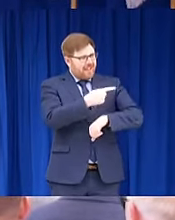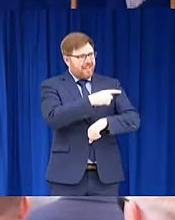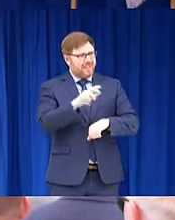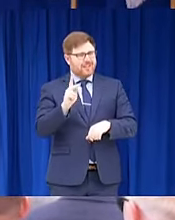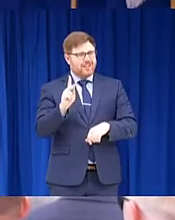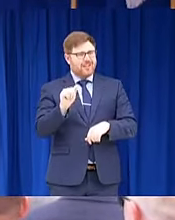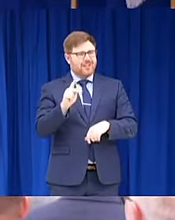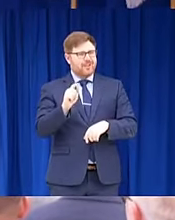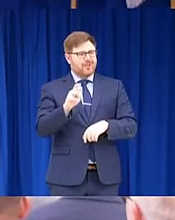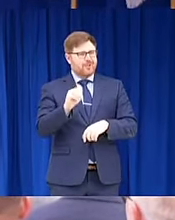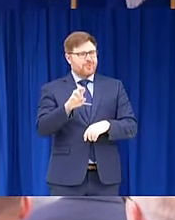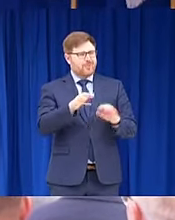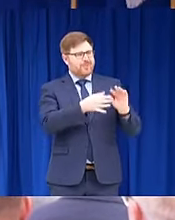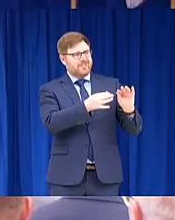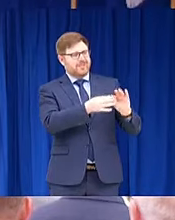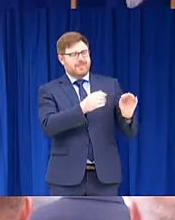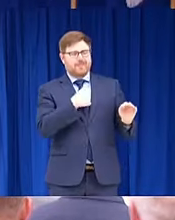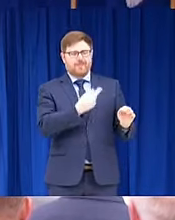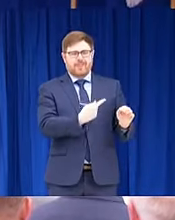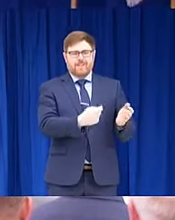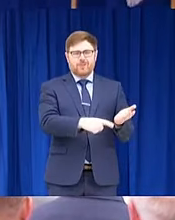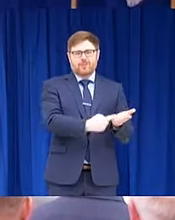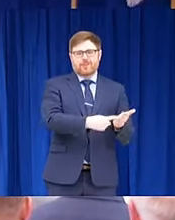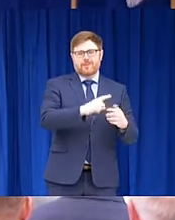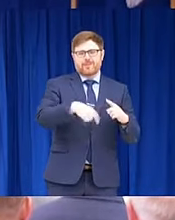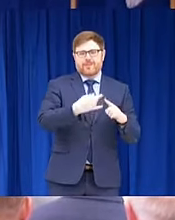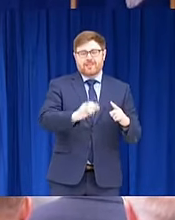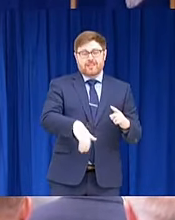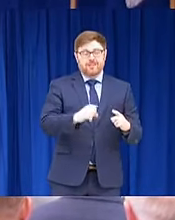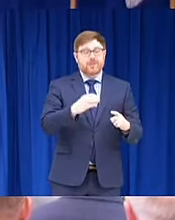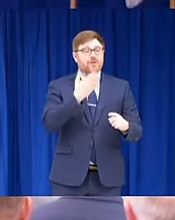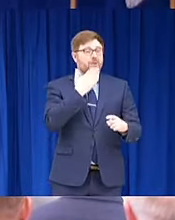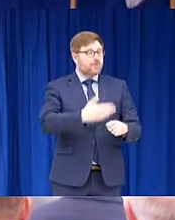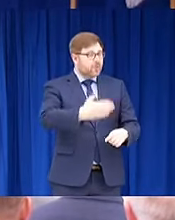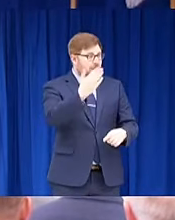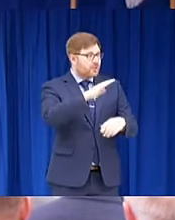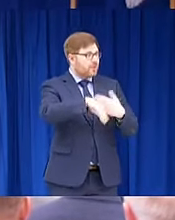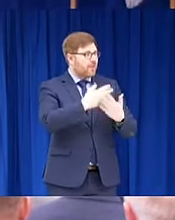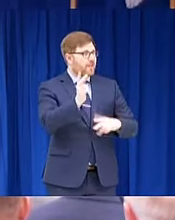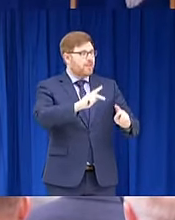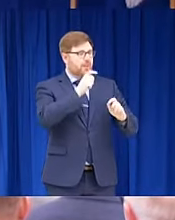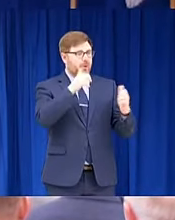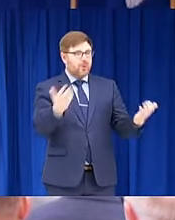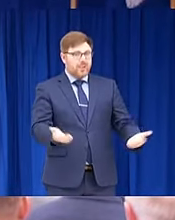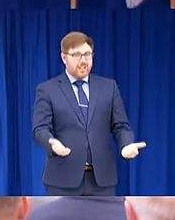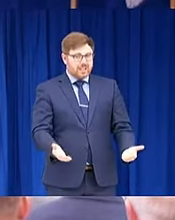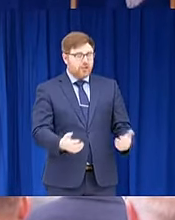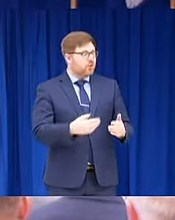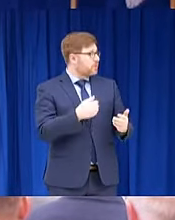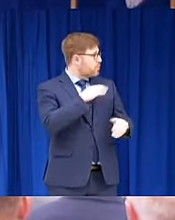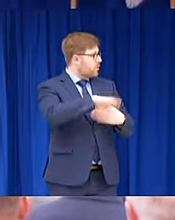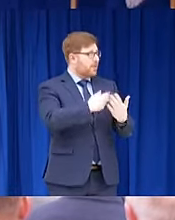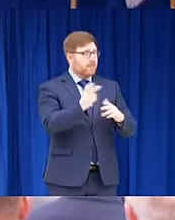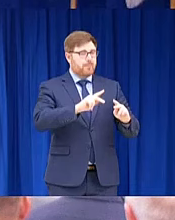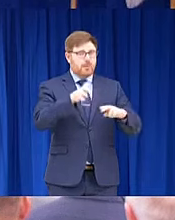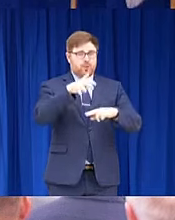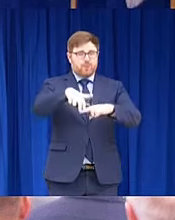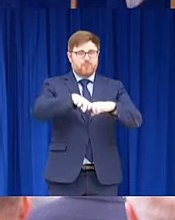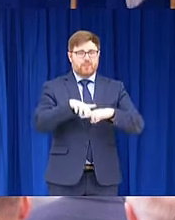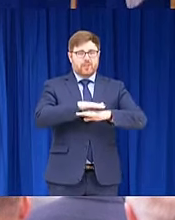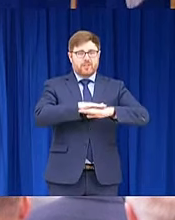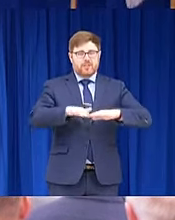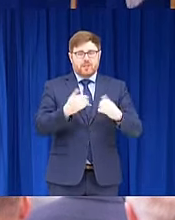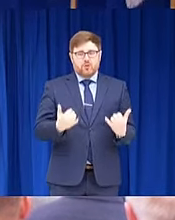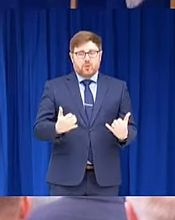future. So, good morning, Deputy Secretary Hicks, Undersecretary Vazirani, and Technical Sergeant Kakumu. And good